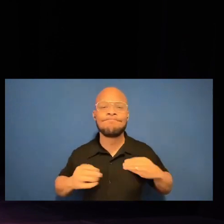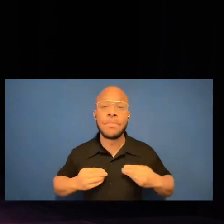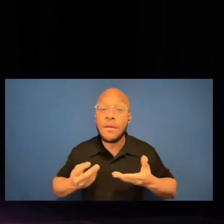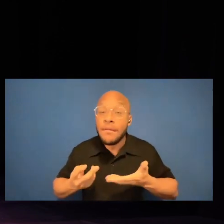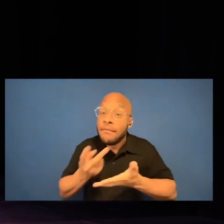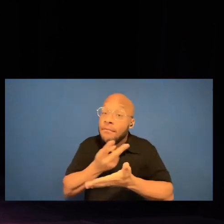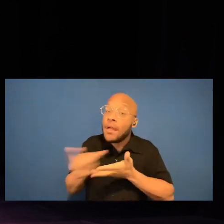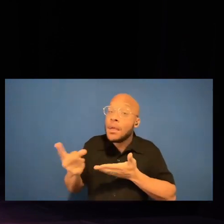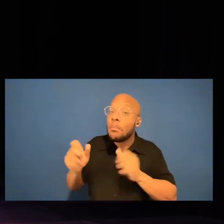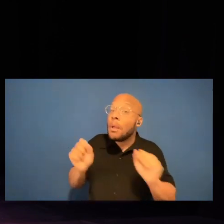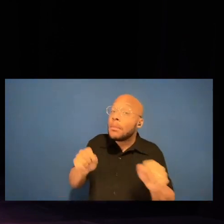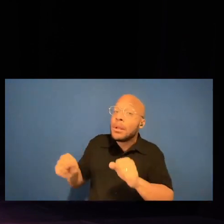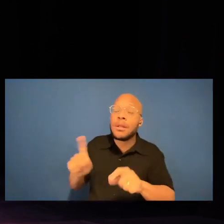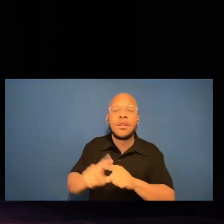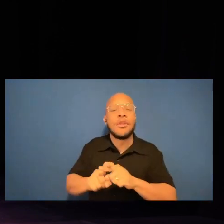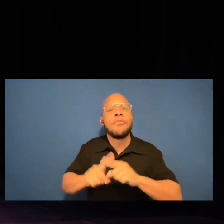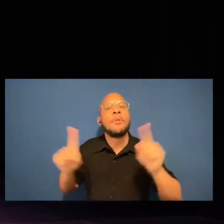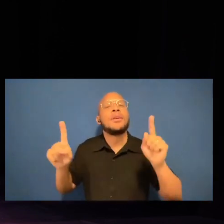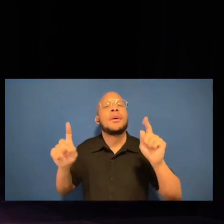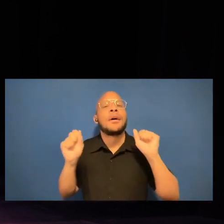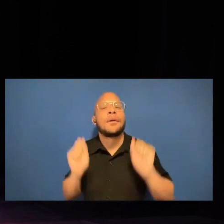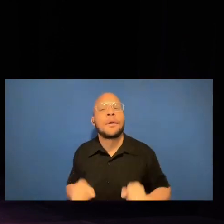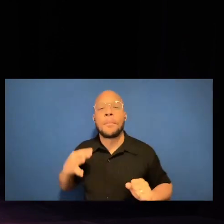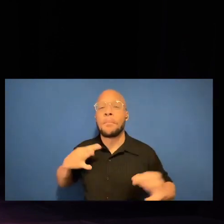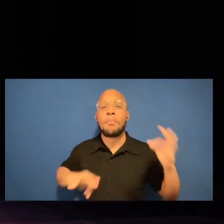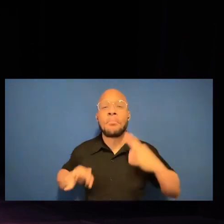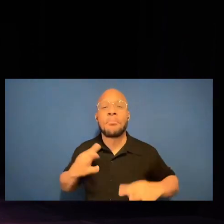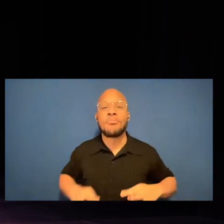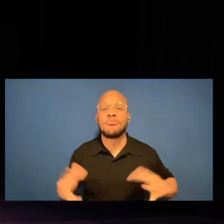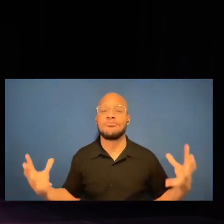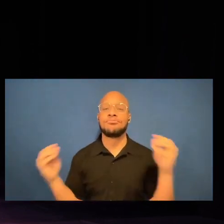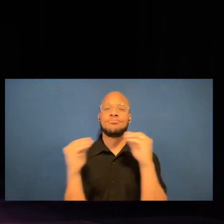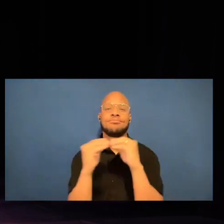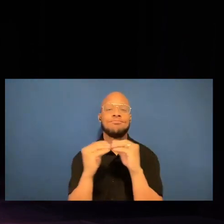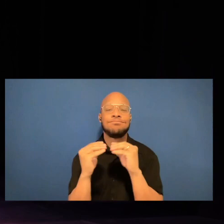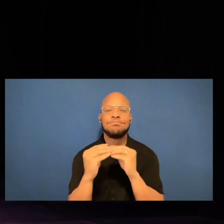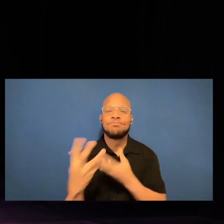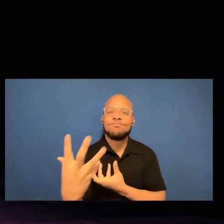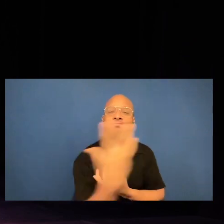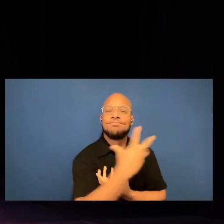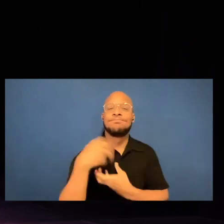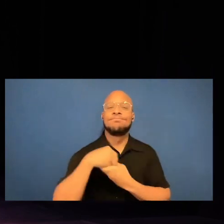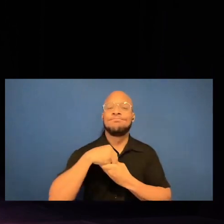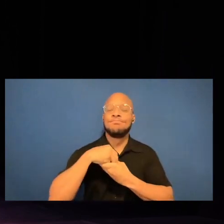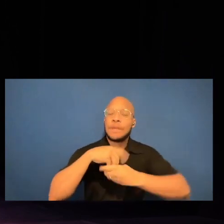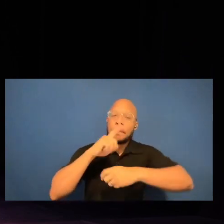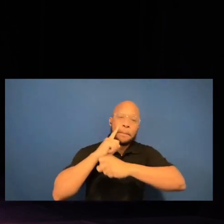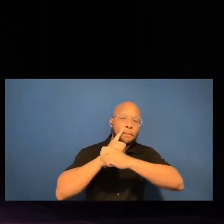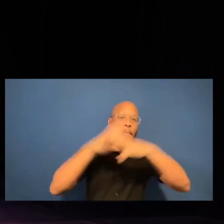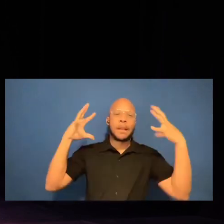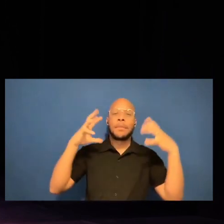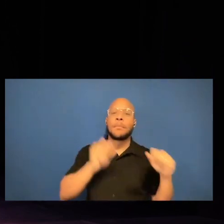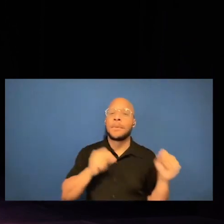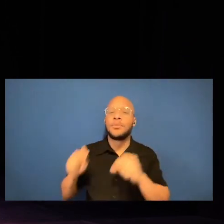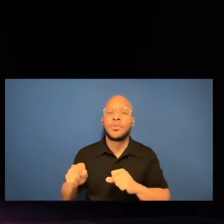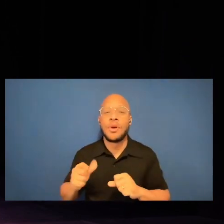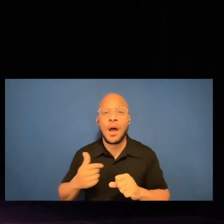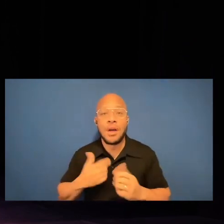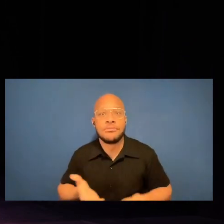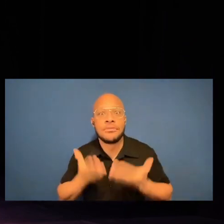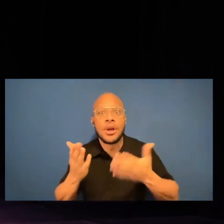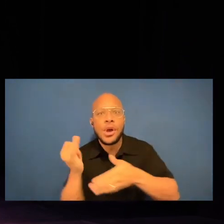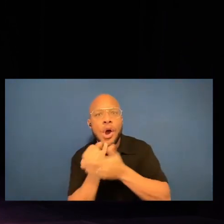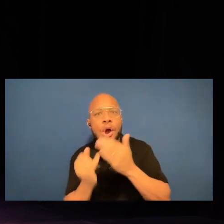to be as inclusive and imaginative as we can be. I continue to propose to have artists lead, lean into the